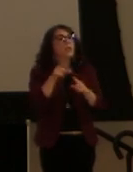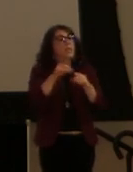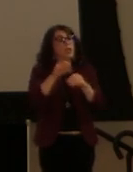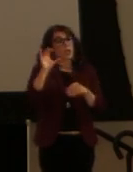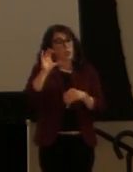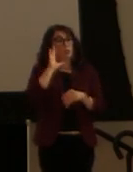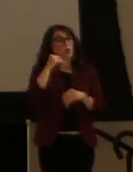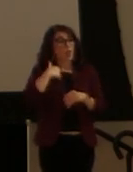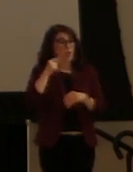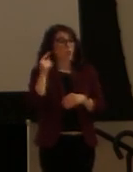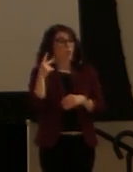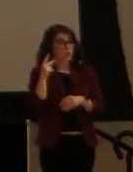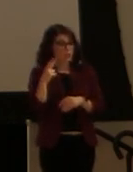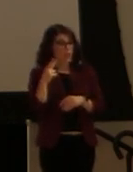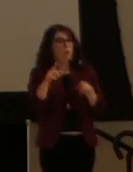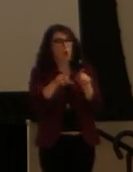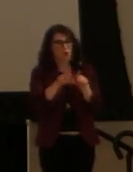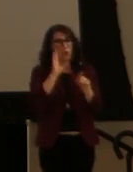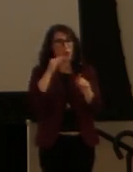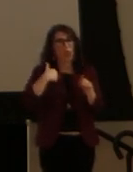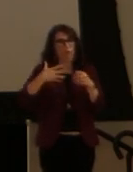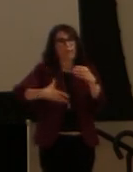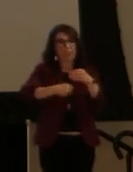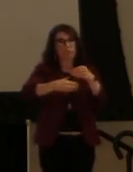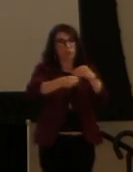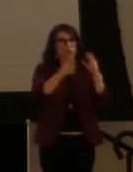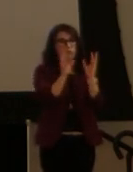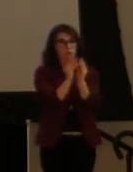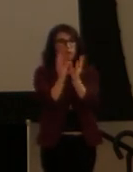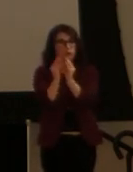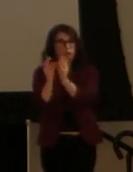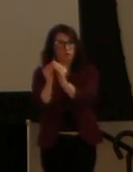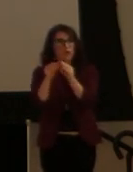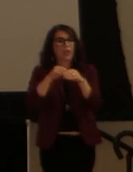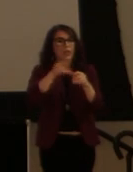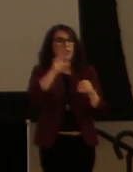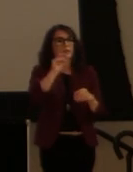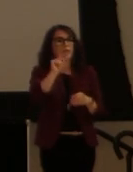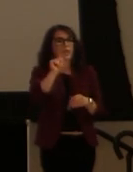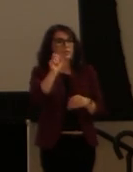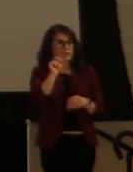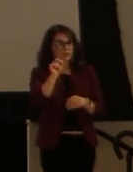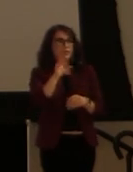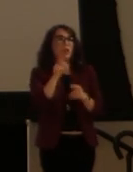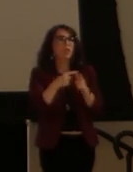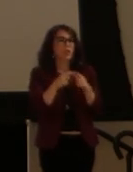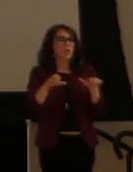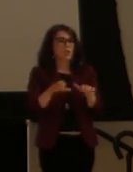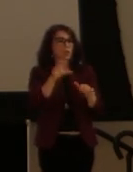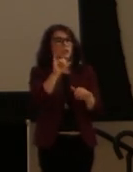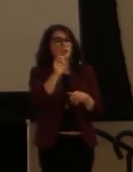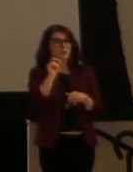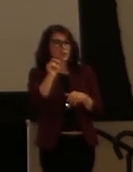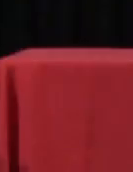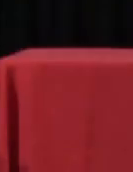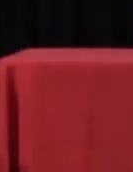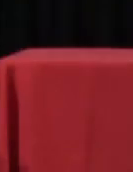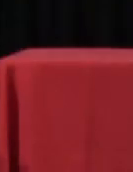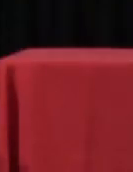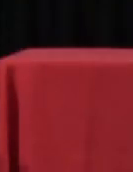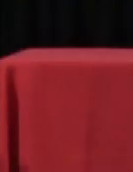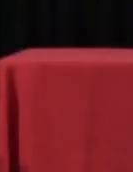but we'll also be hosting regional forums in North Canton towards the end of the month, and then here in Cincinnati on April 17th. So if you have